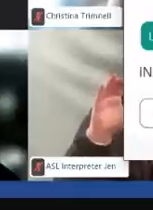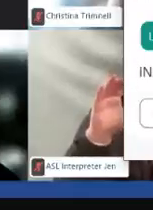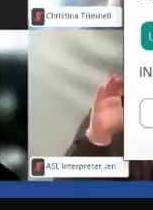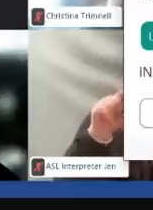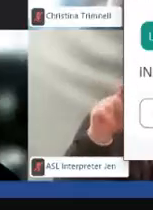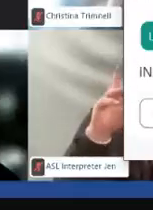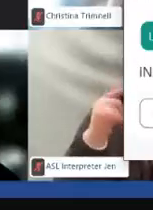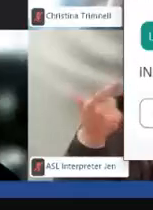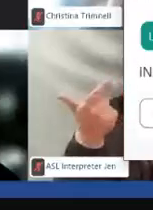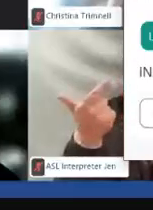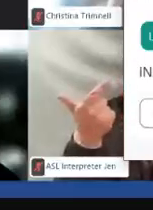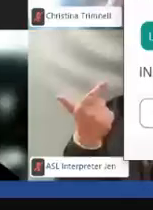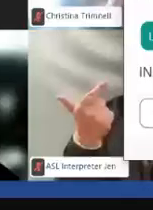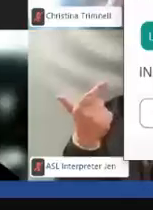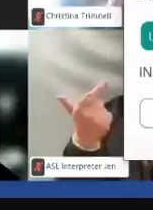SILC.org.